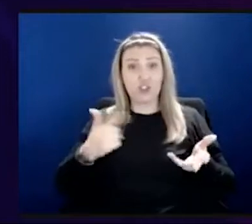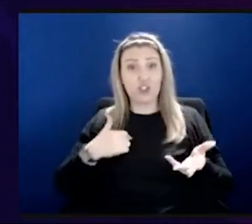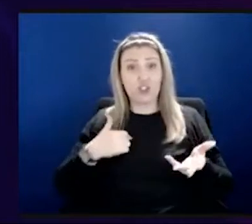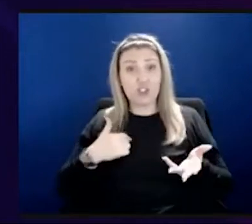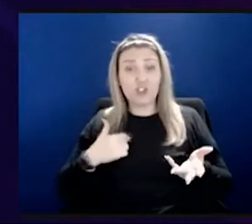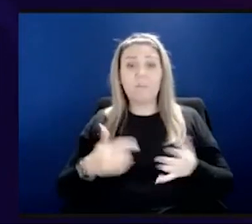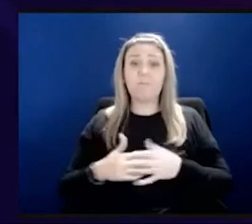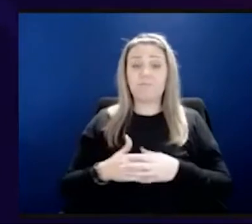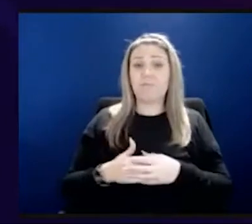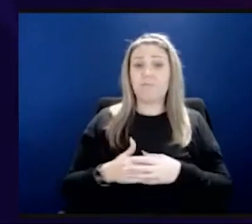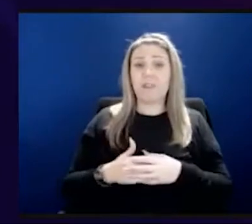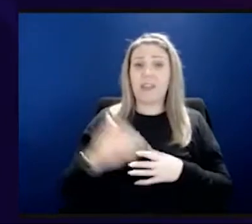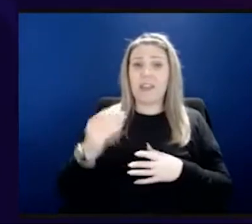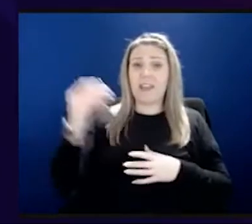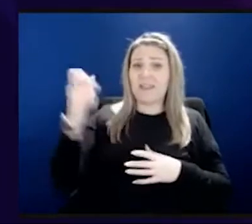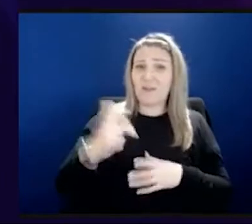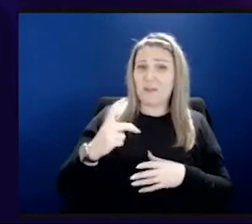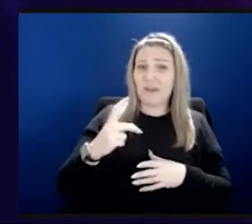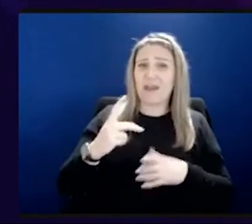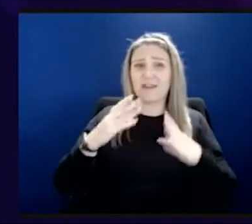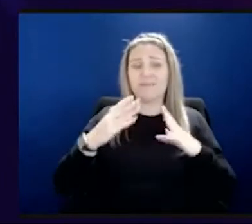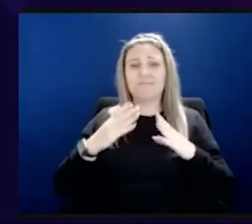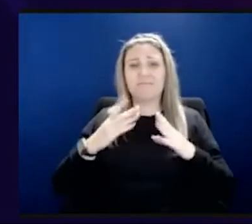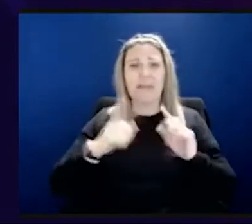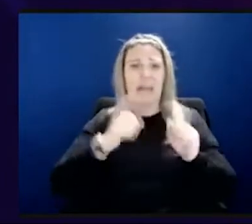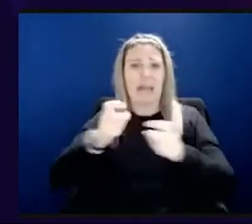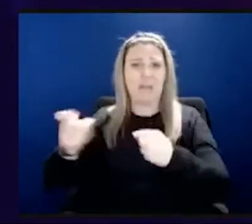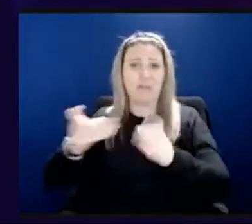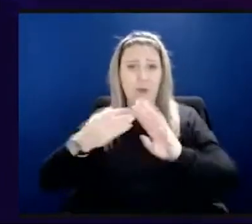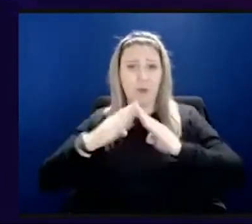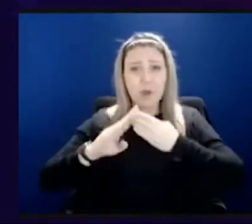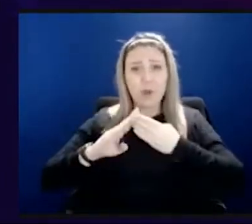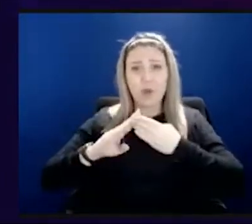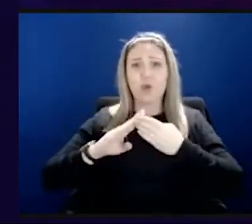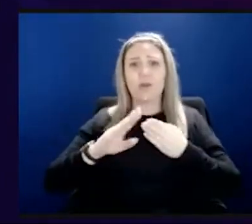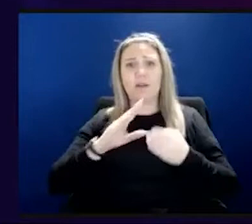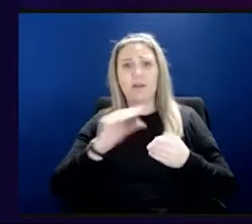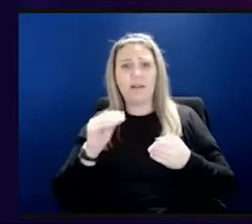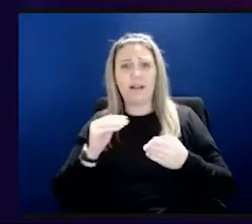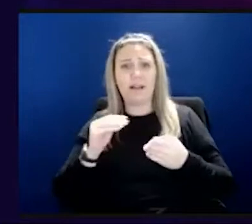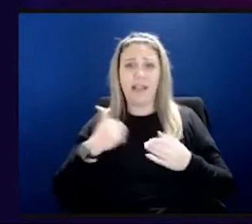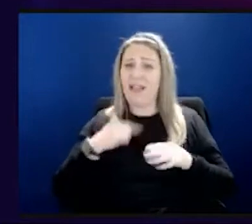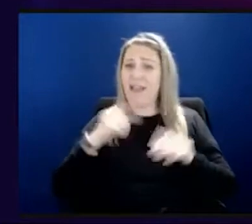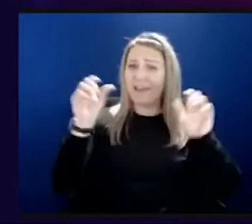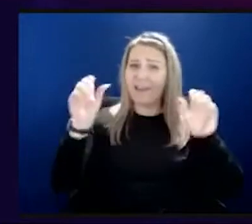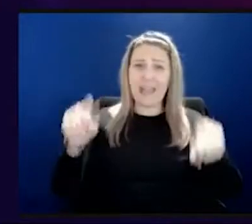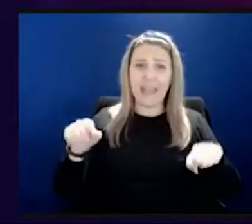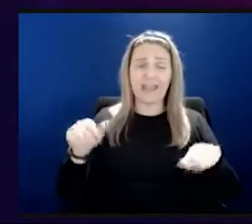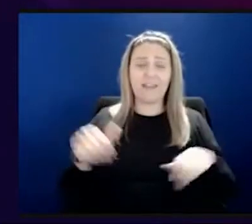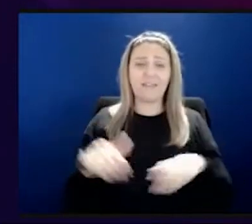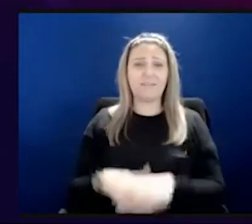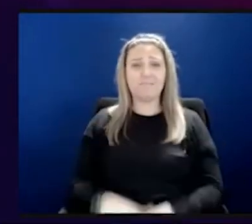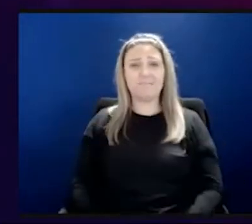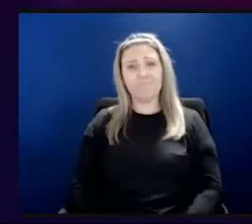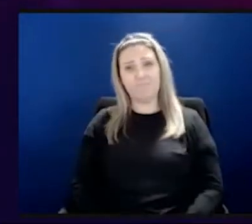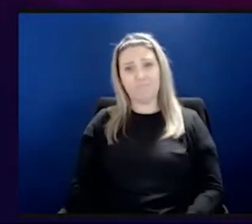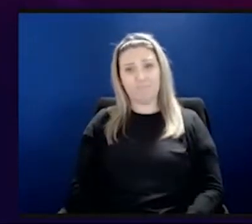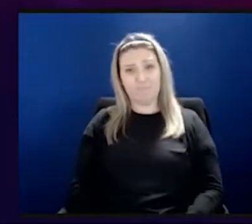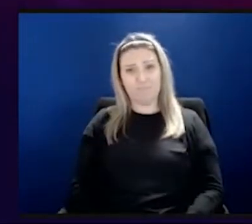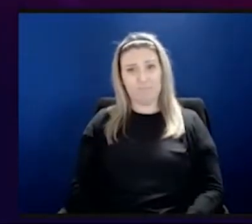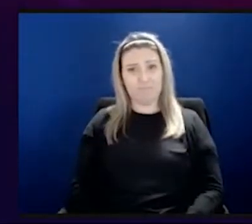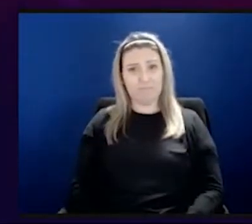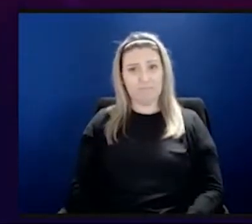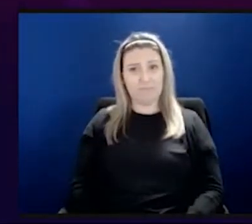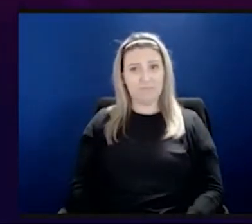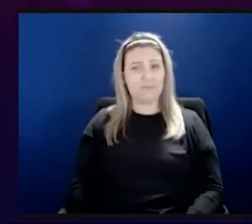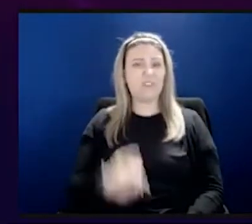and giving back to the community and giving back to, I can. So it's about, you